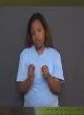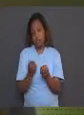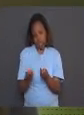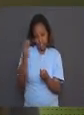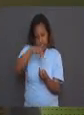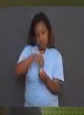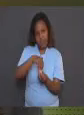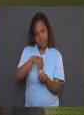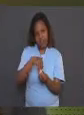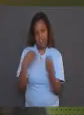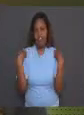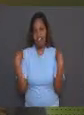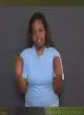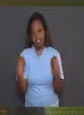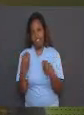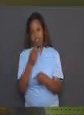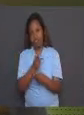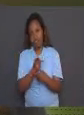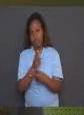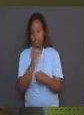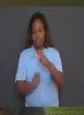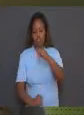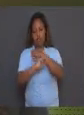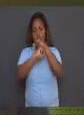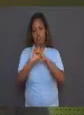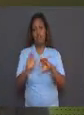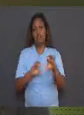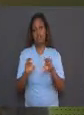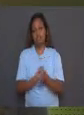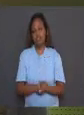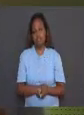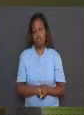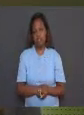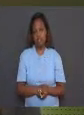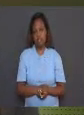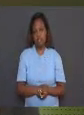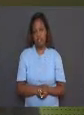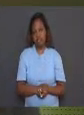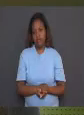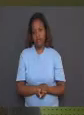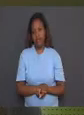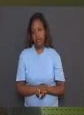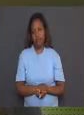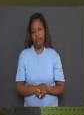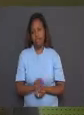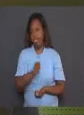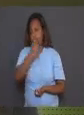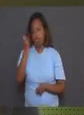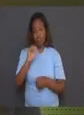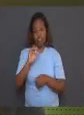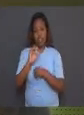additional security and support. Other countries can